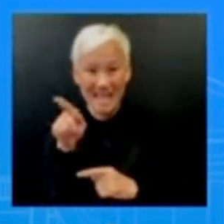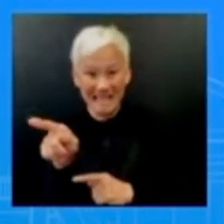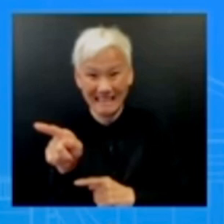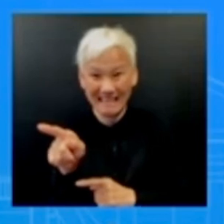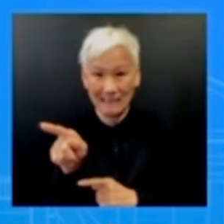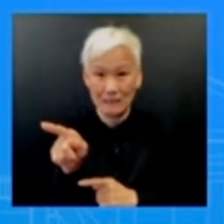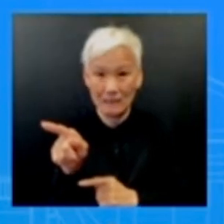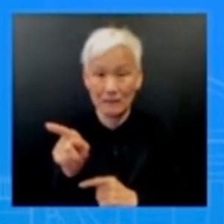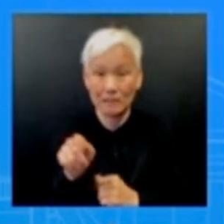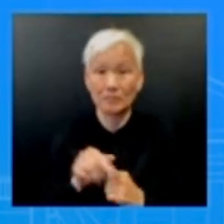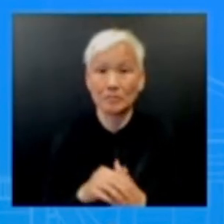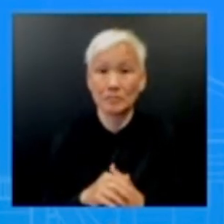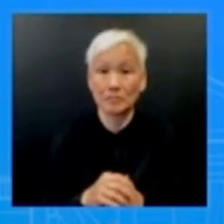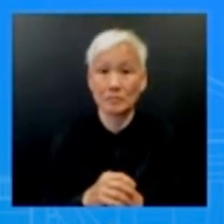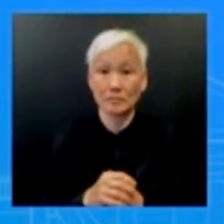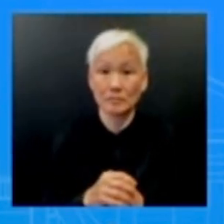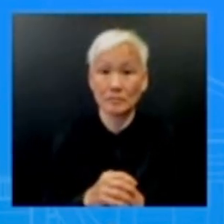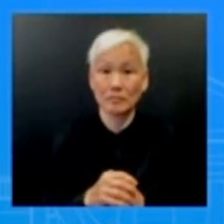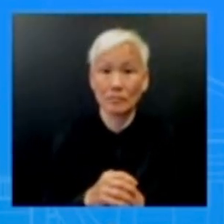Fake journalist. Yes, sir.